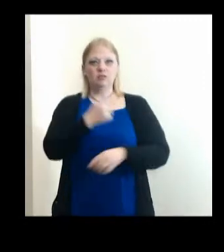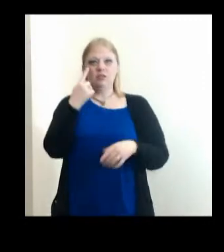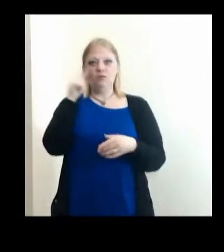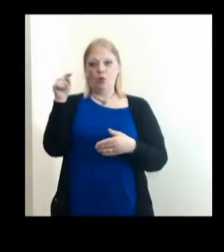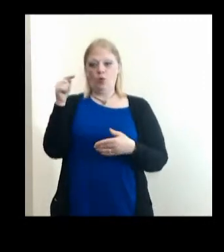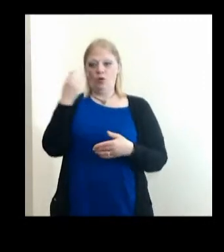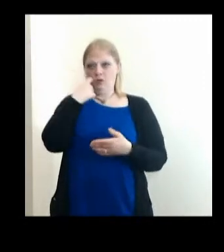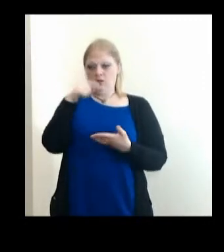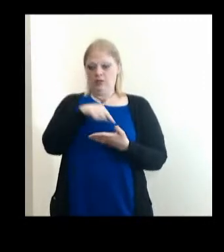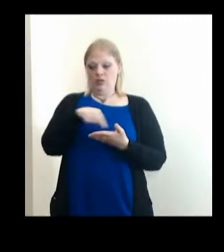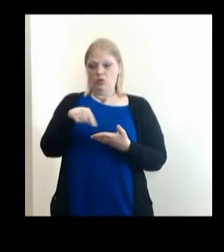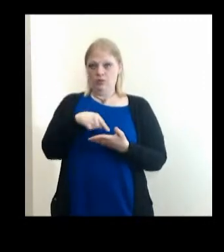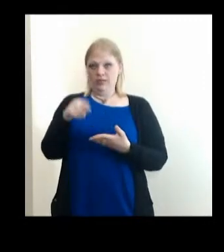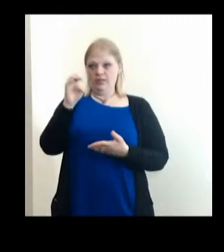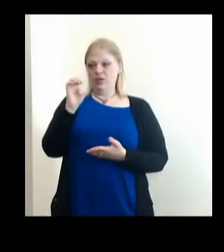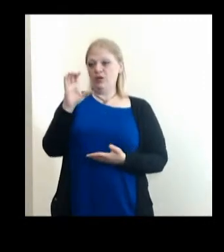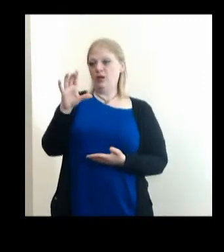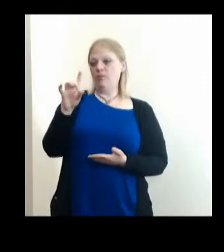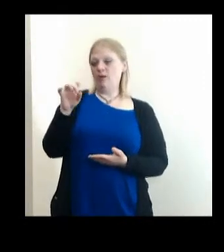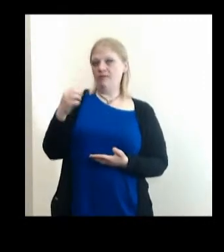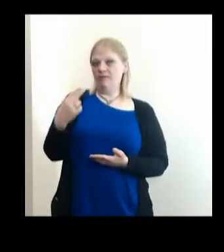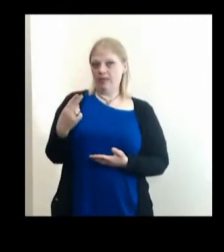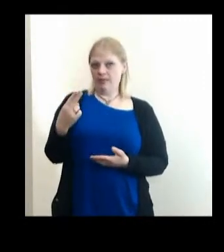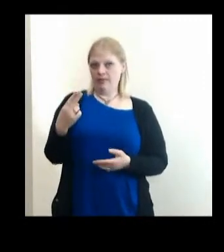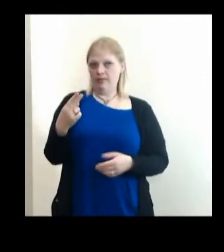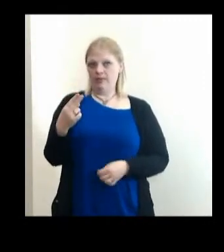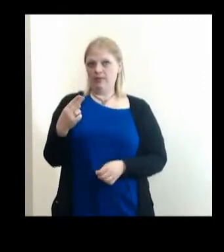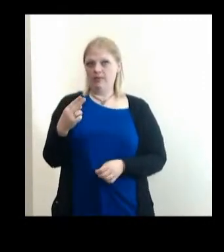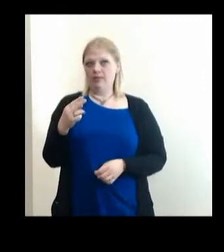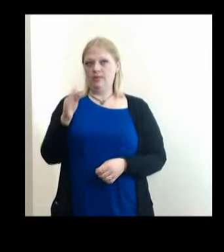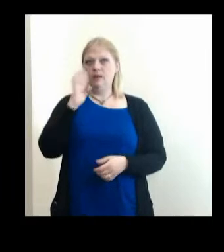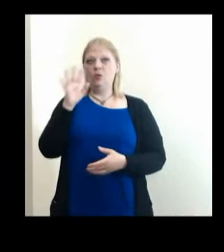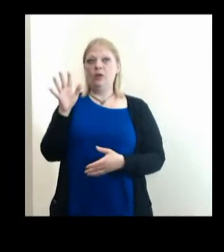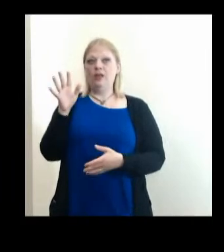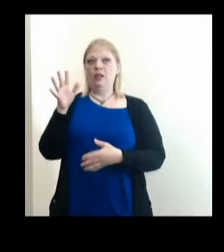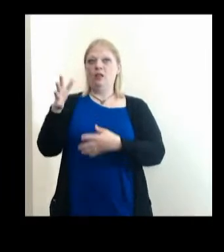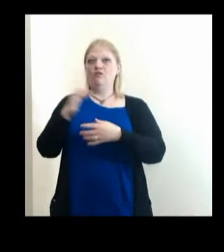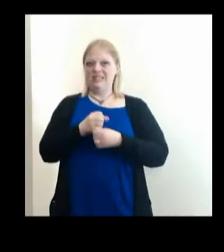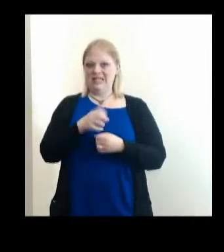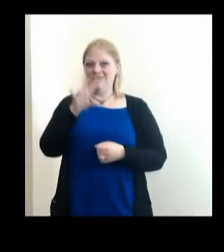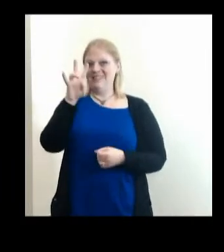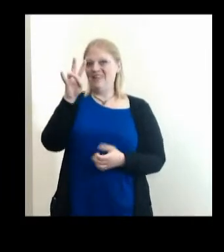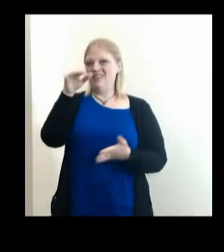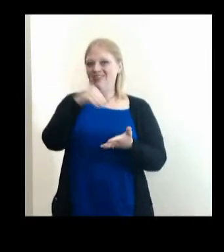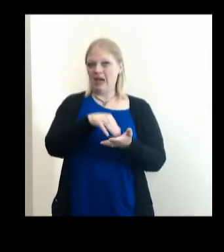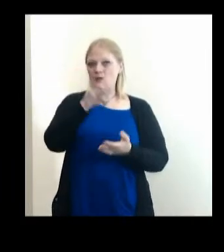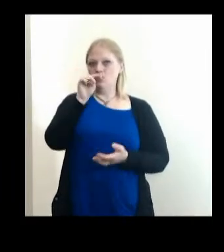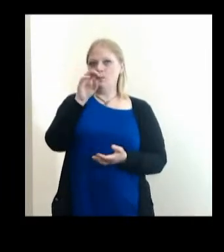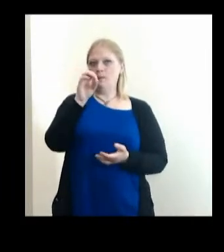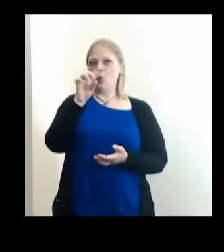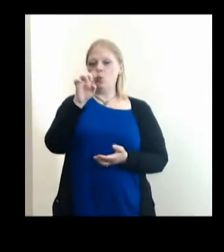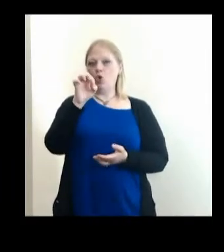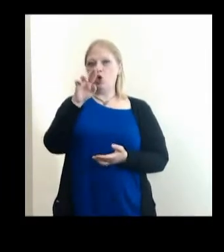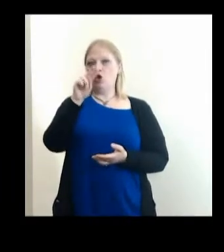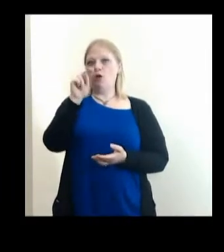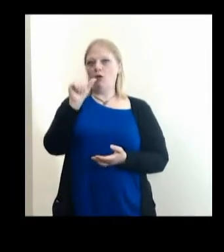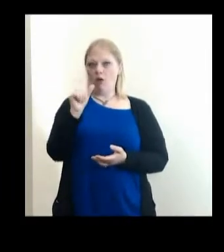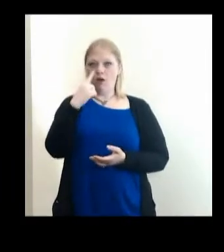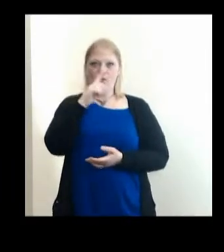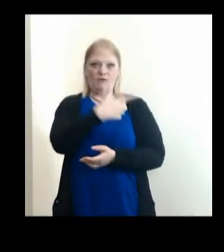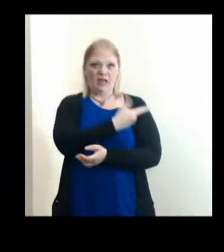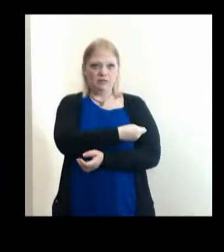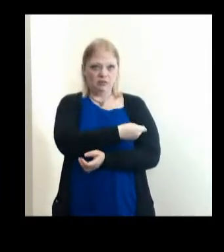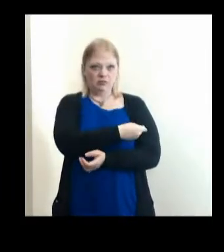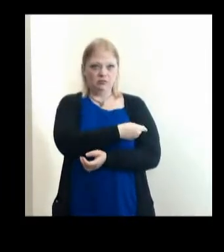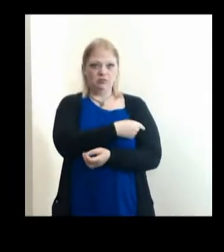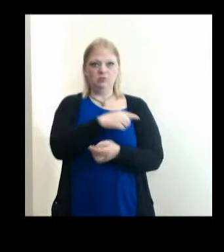coming week, the Erie County Health Department received 7,000 Moderna doses for COVID-19 vaccine, and